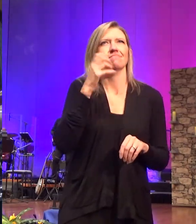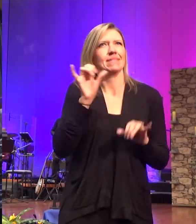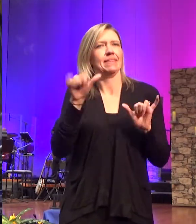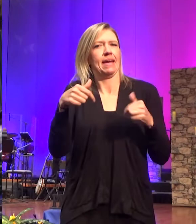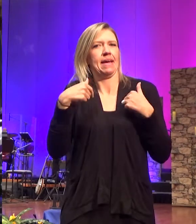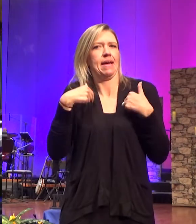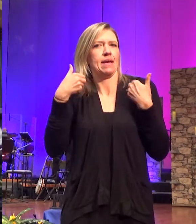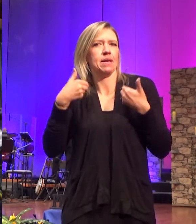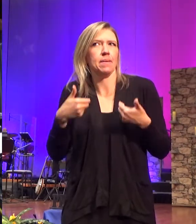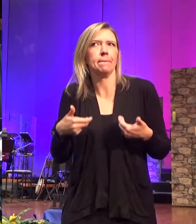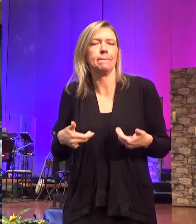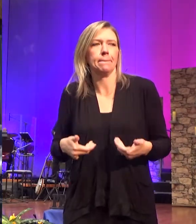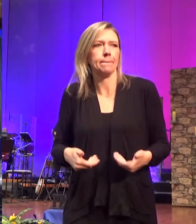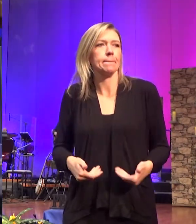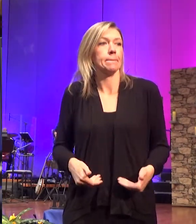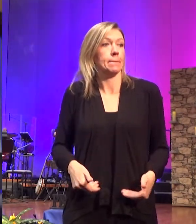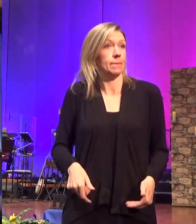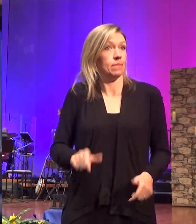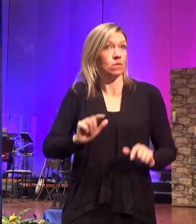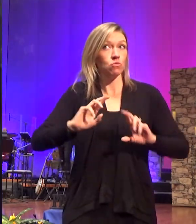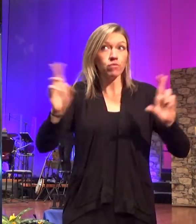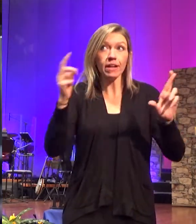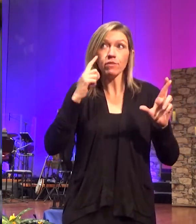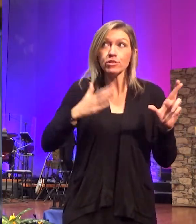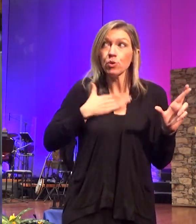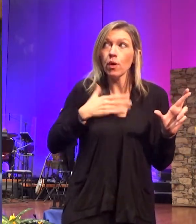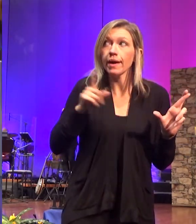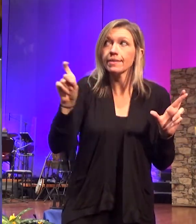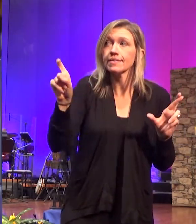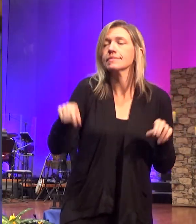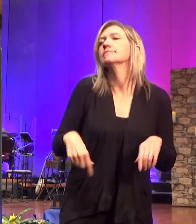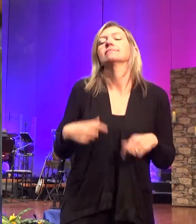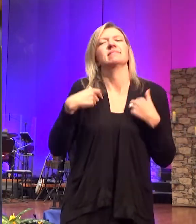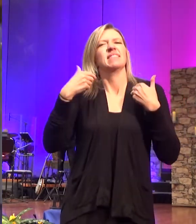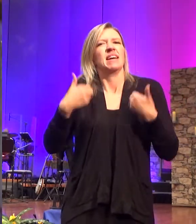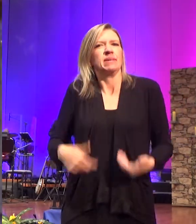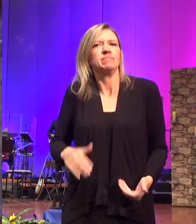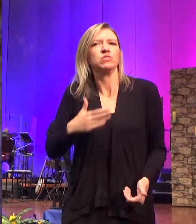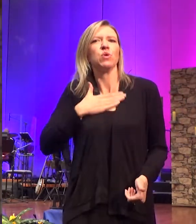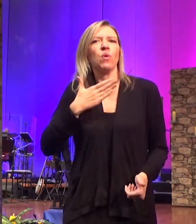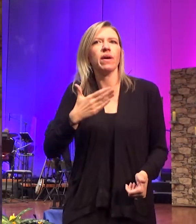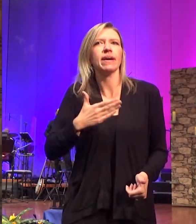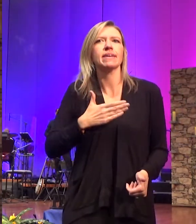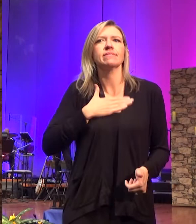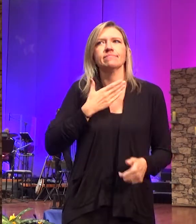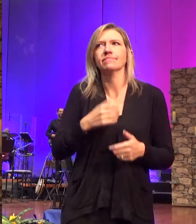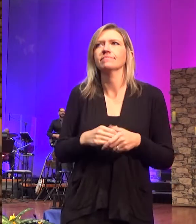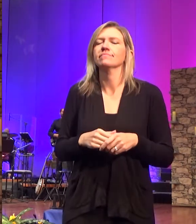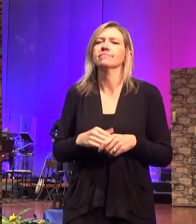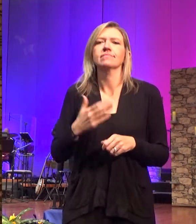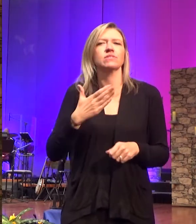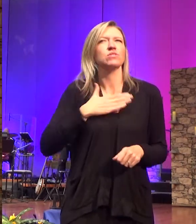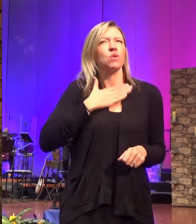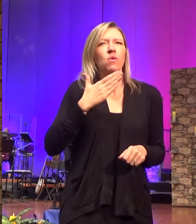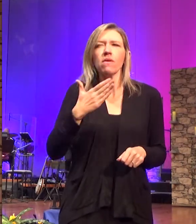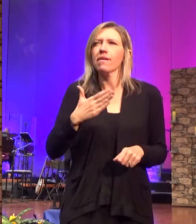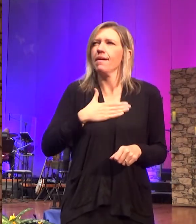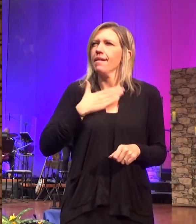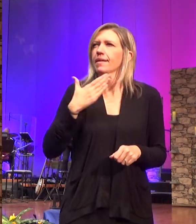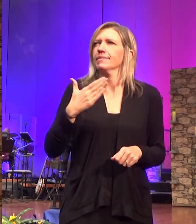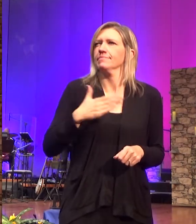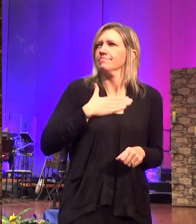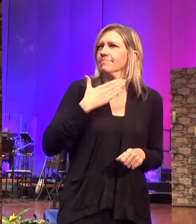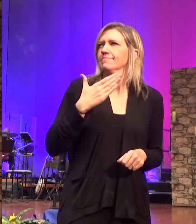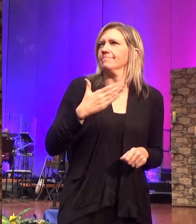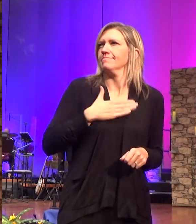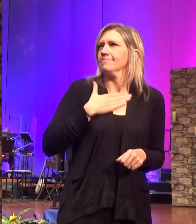That I am. Are you ready for joy? I am joy. Joy, joy, joy, joy, joy,